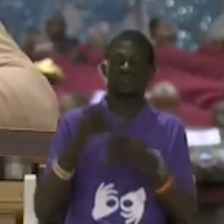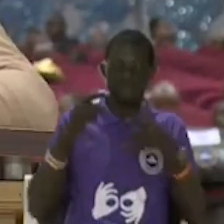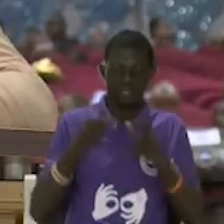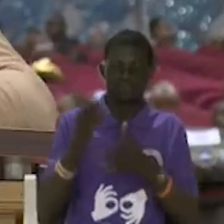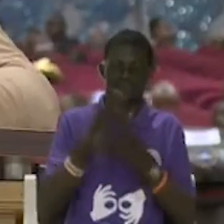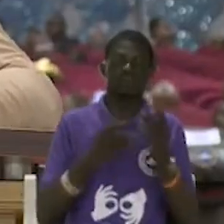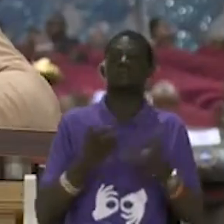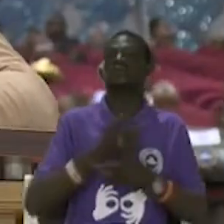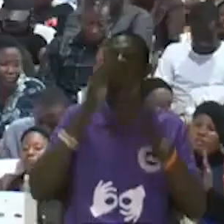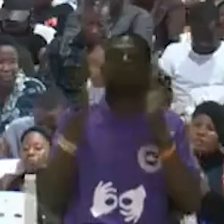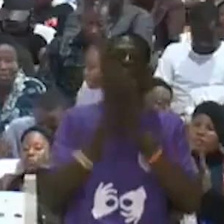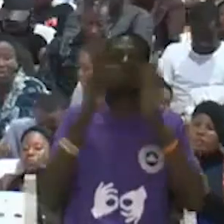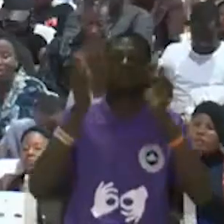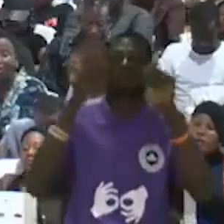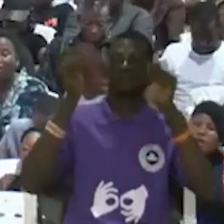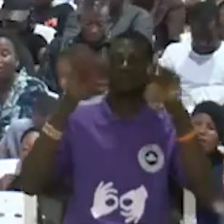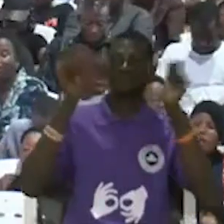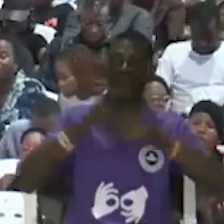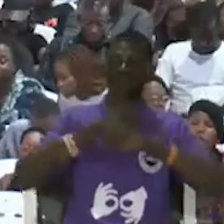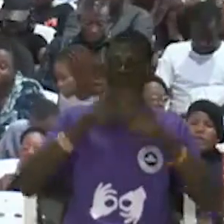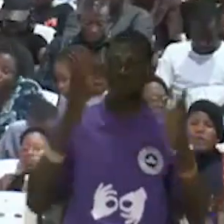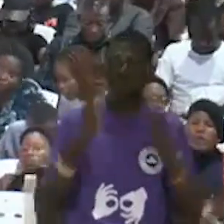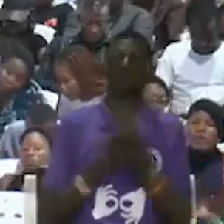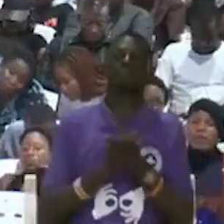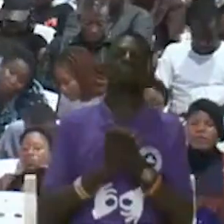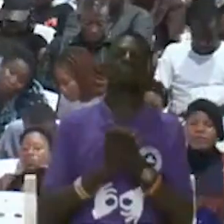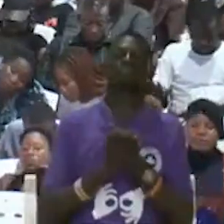somebody shout hallelujah.